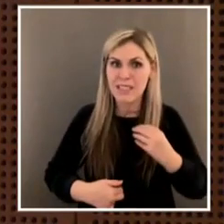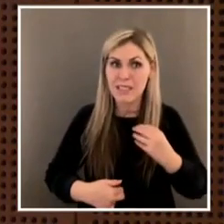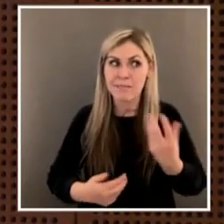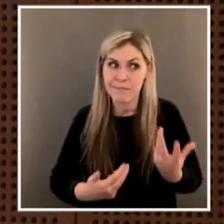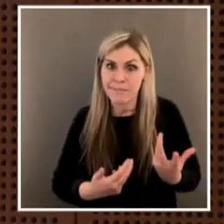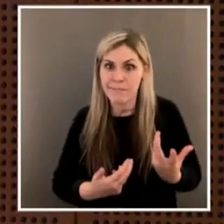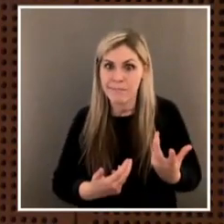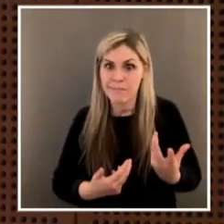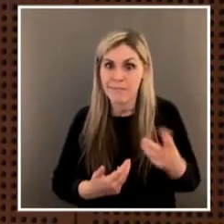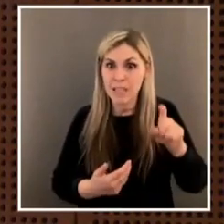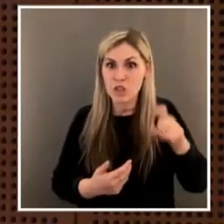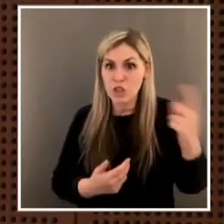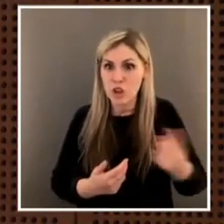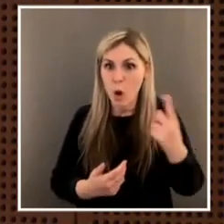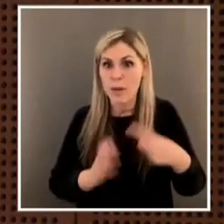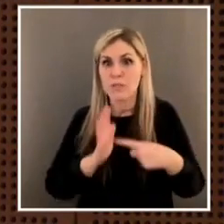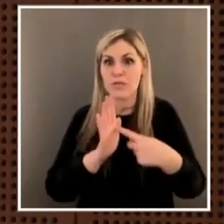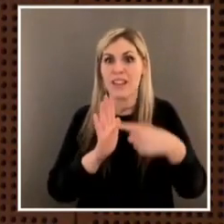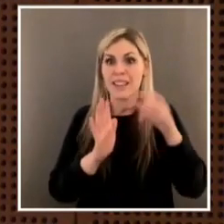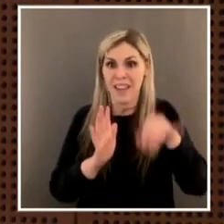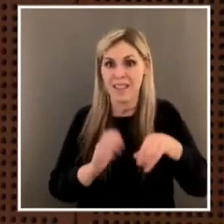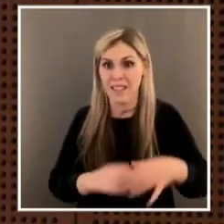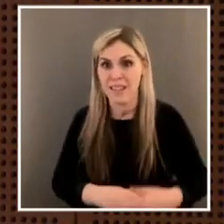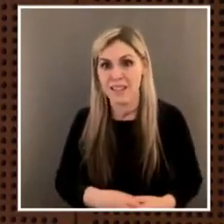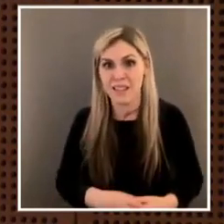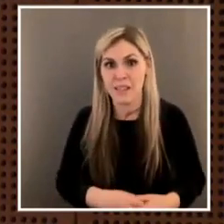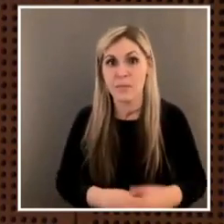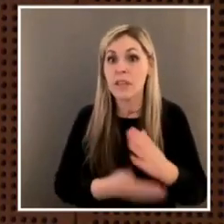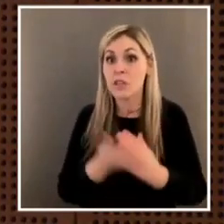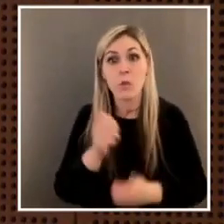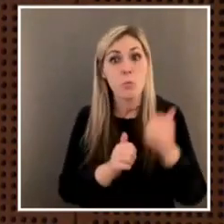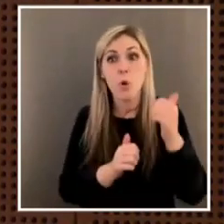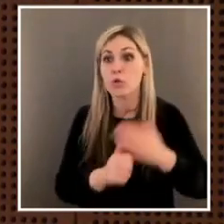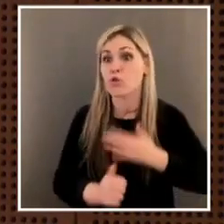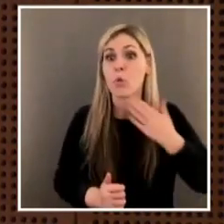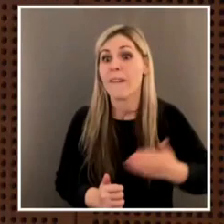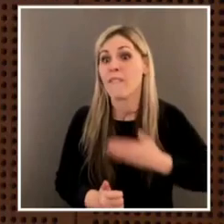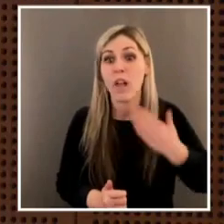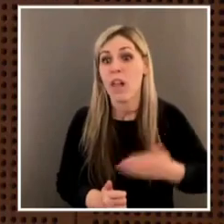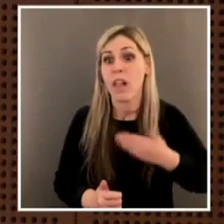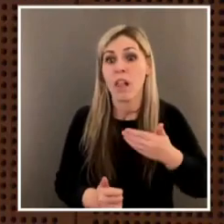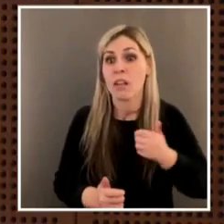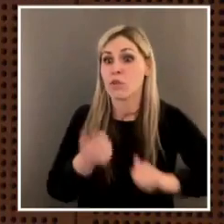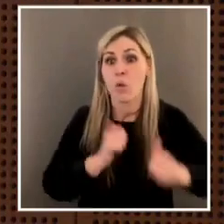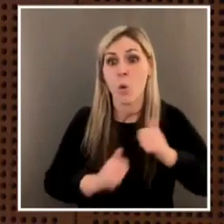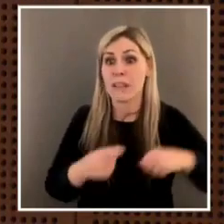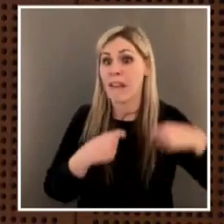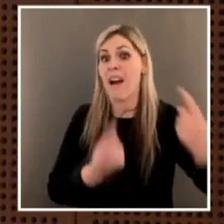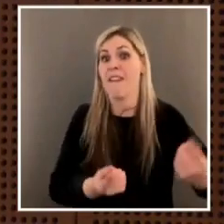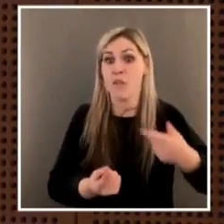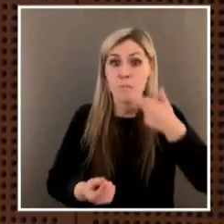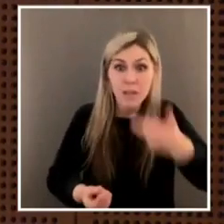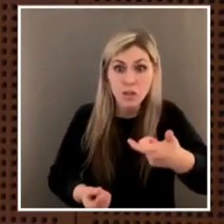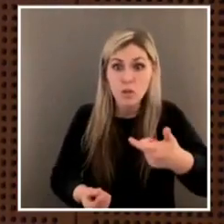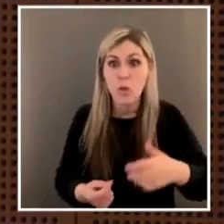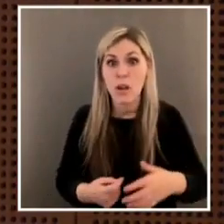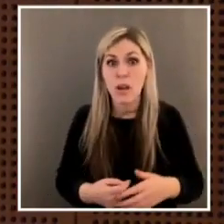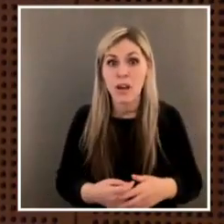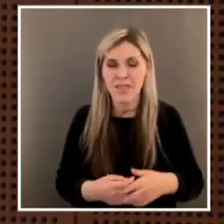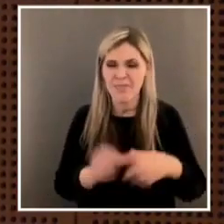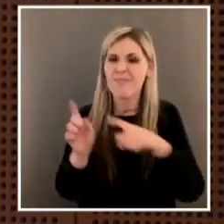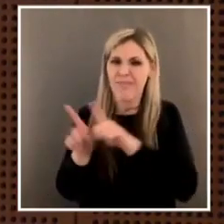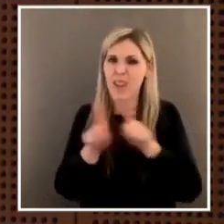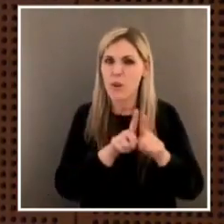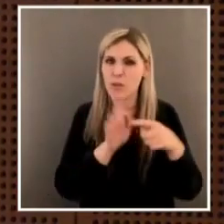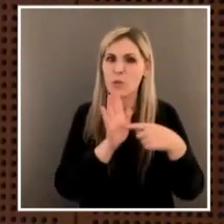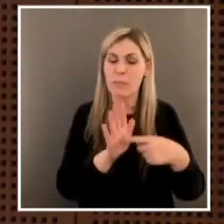stage. And some of the most joyful shows I have ever been to also demonstrated